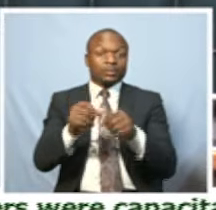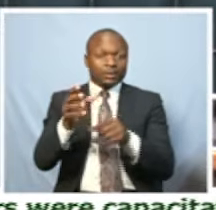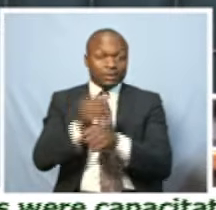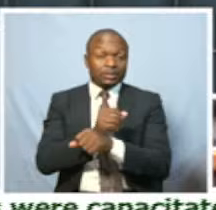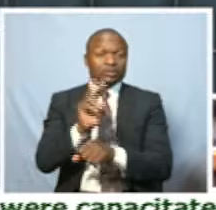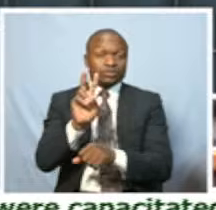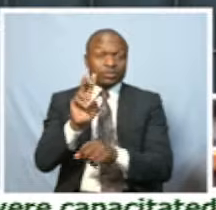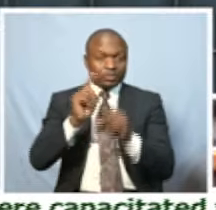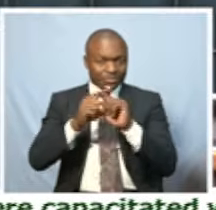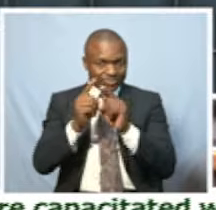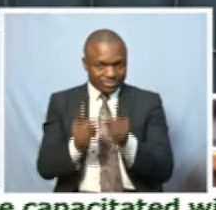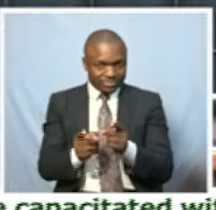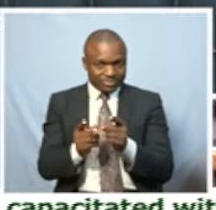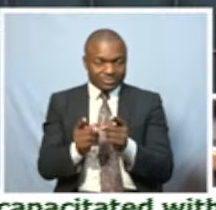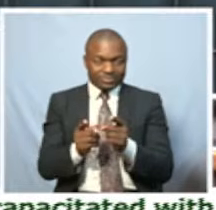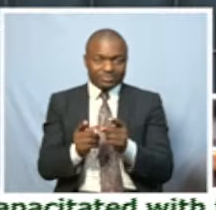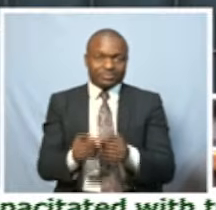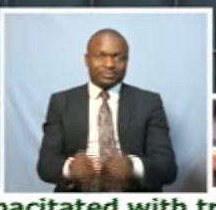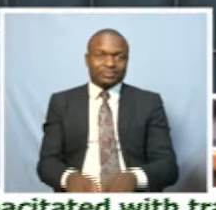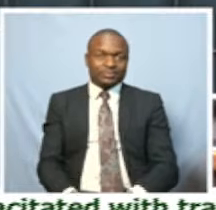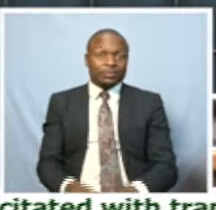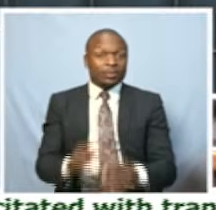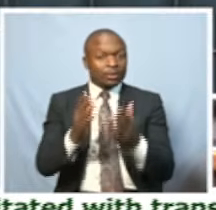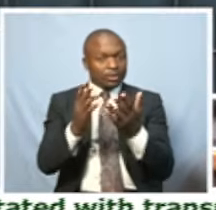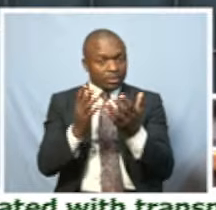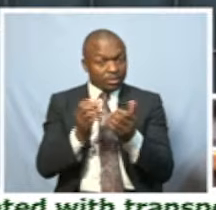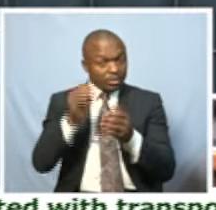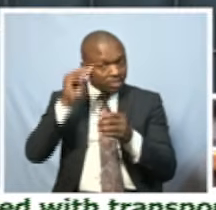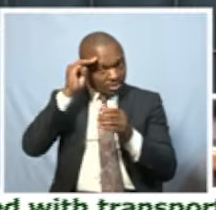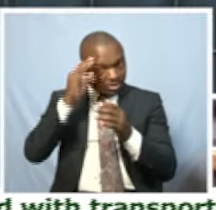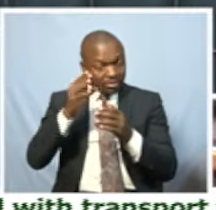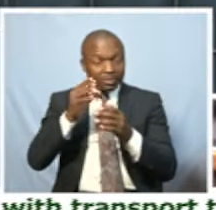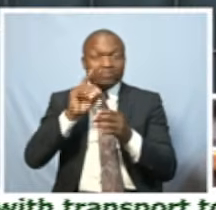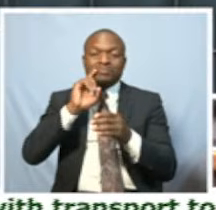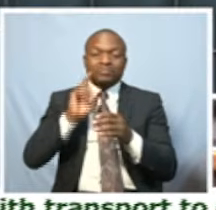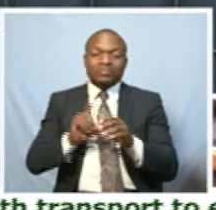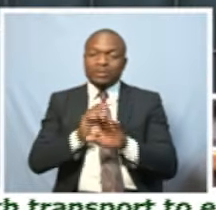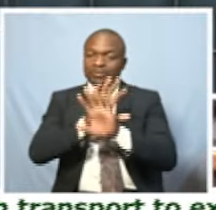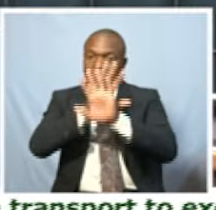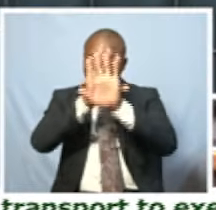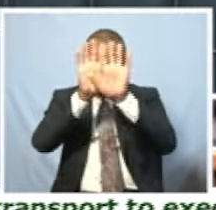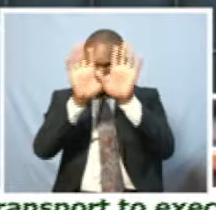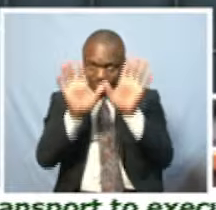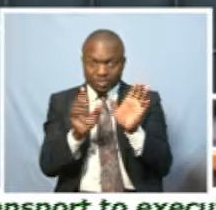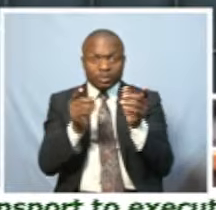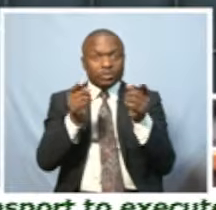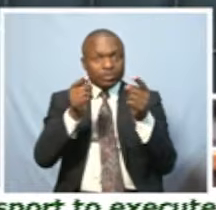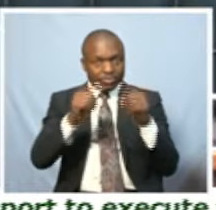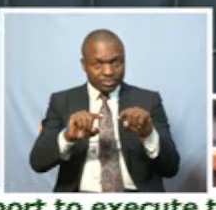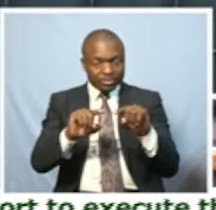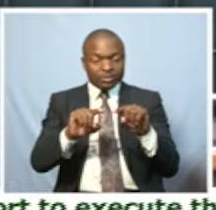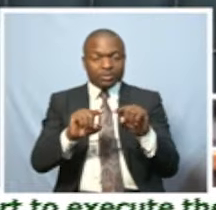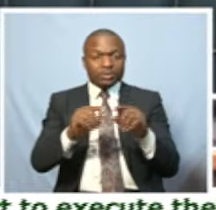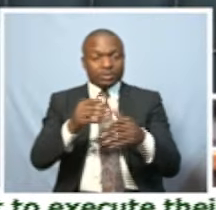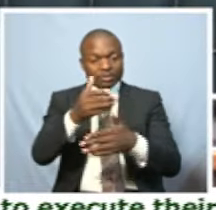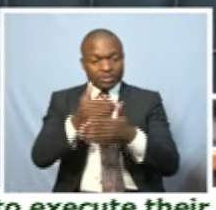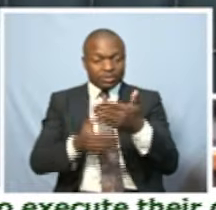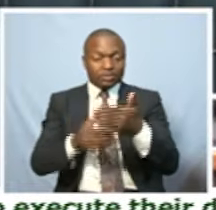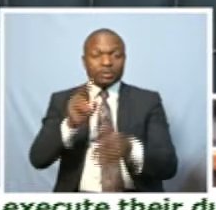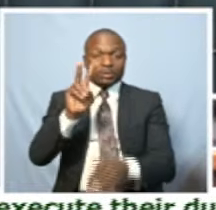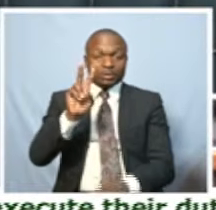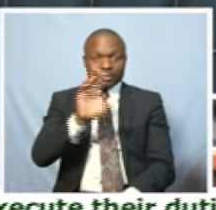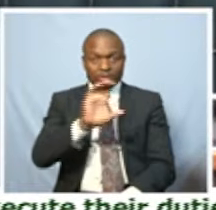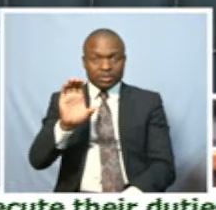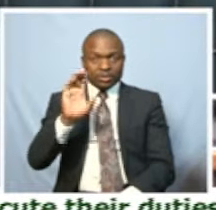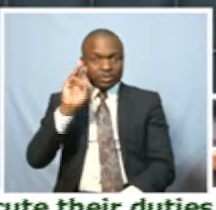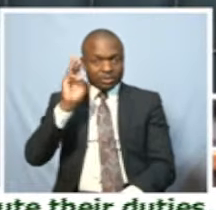two. But nevertheless, I would like the minister to be very categorical and state when exactly these 200